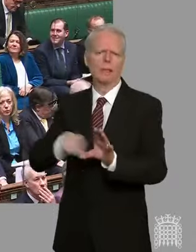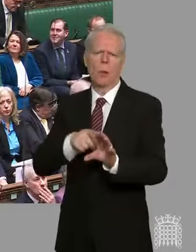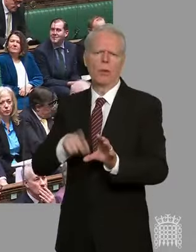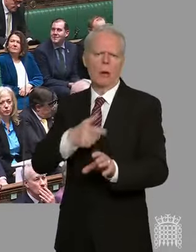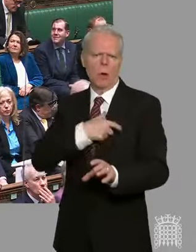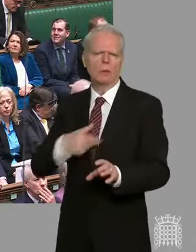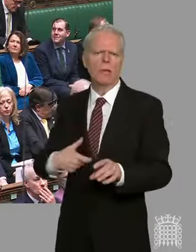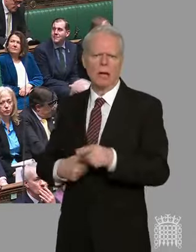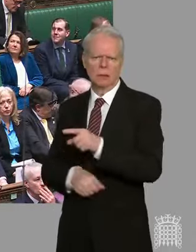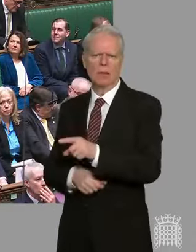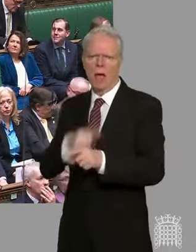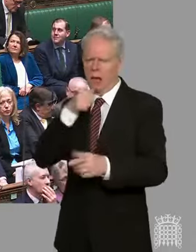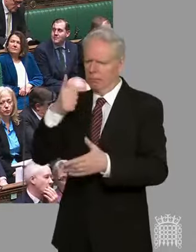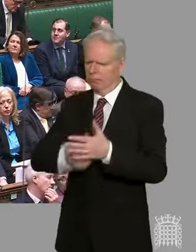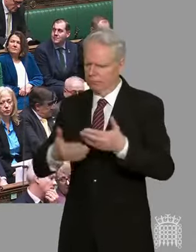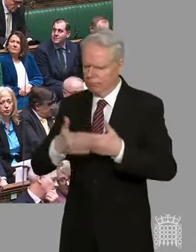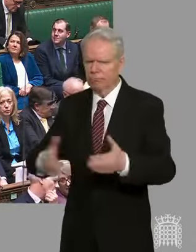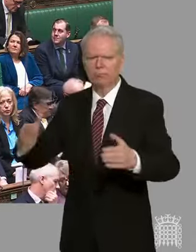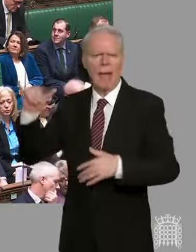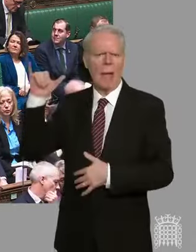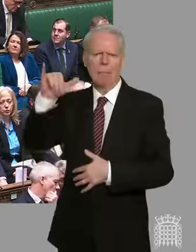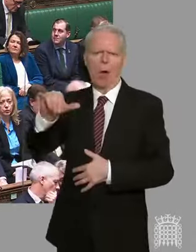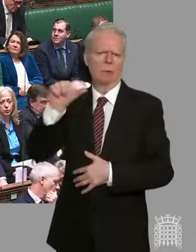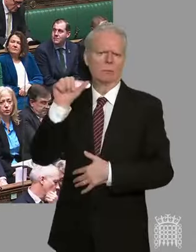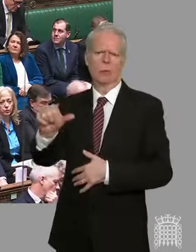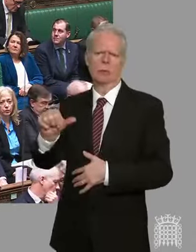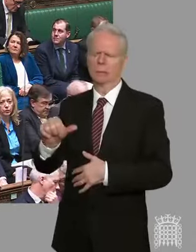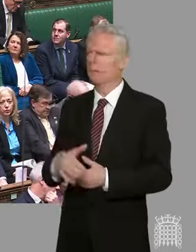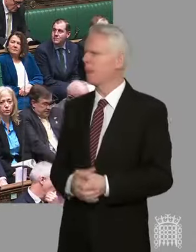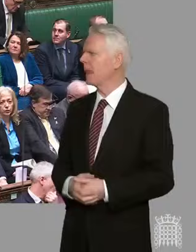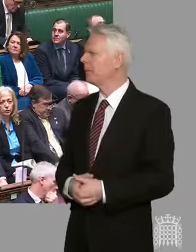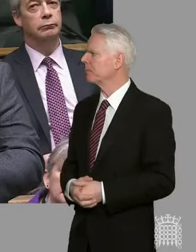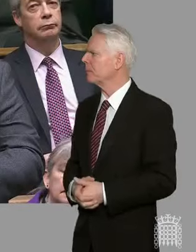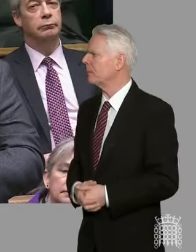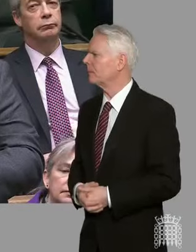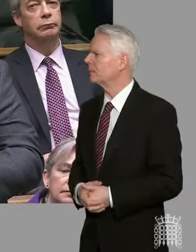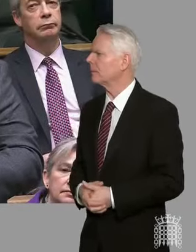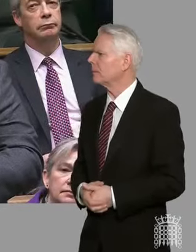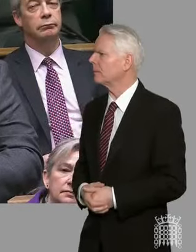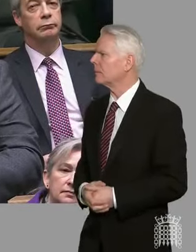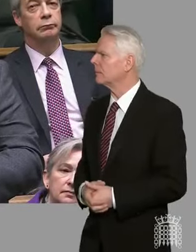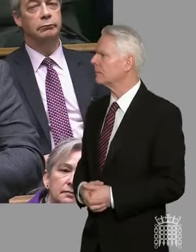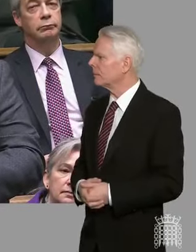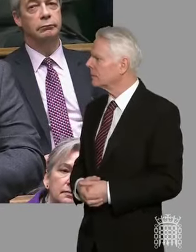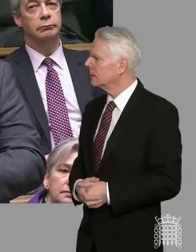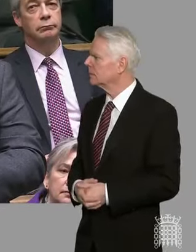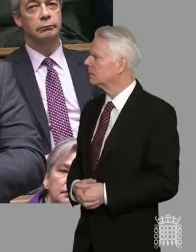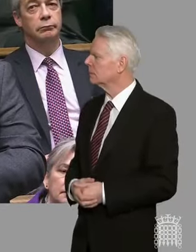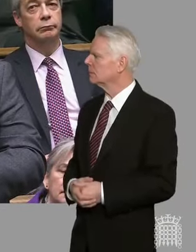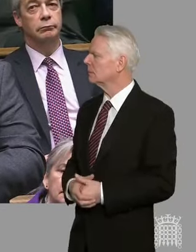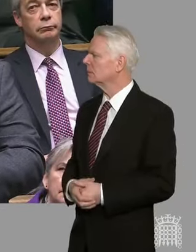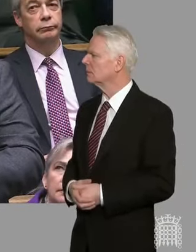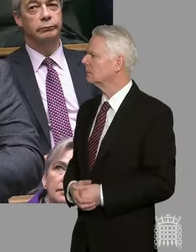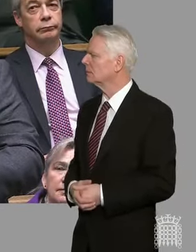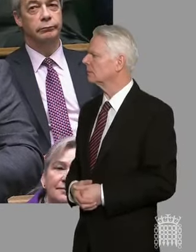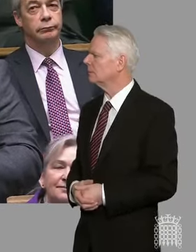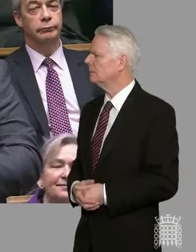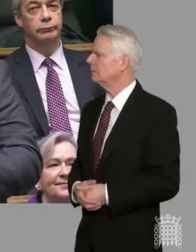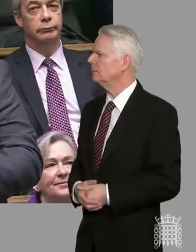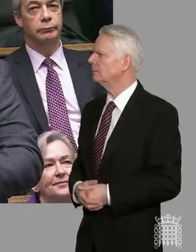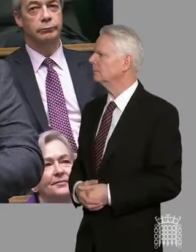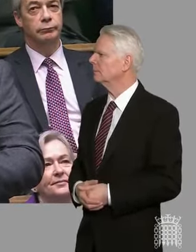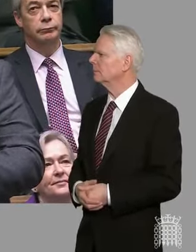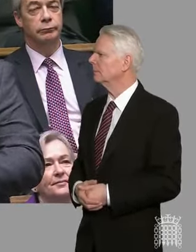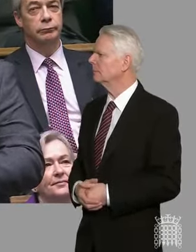finest Scotch whiskies. Last week, the UK Government unveiled damaging plans to grant a different definition of single malt to